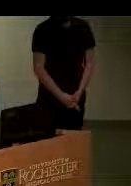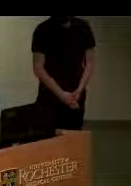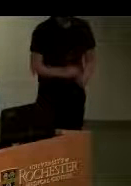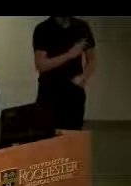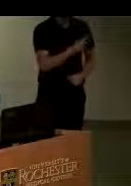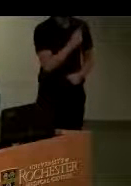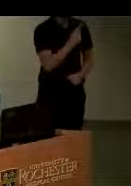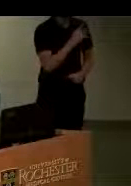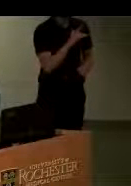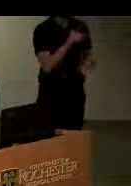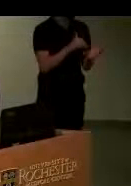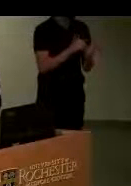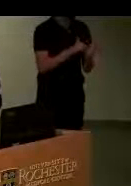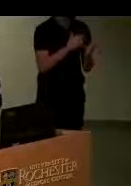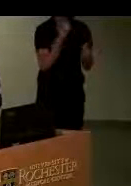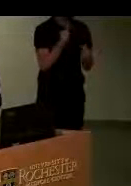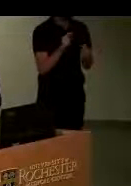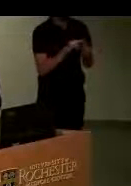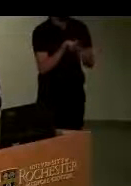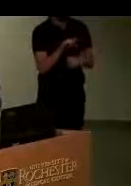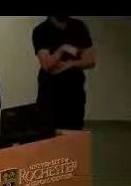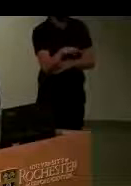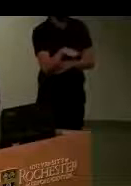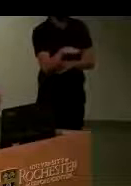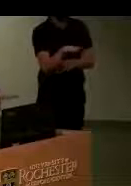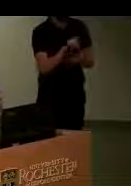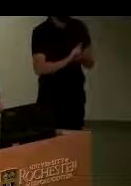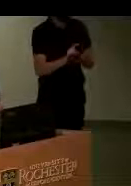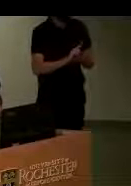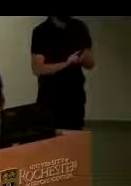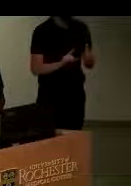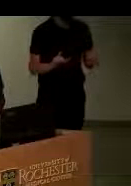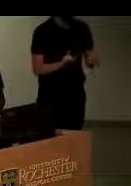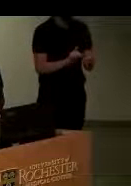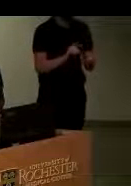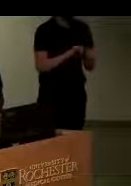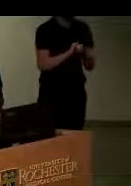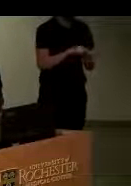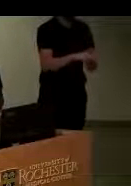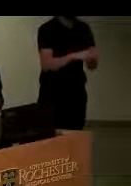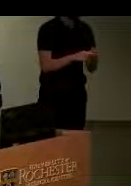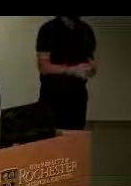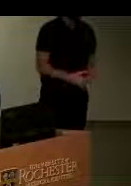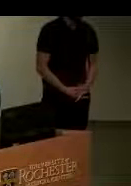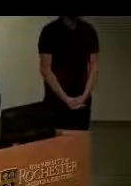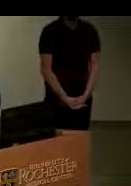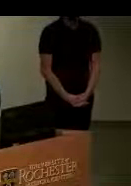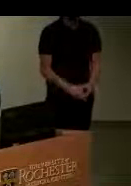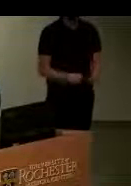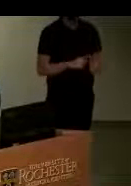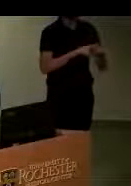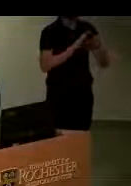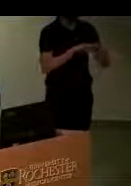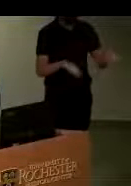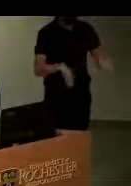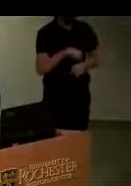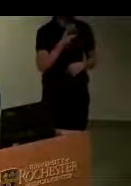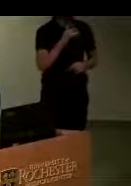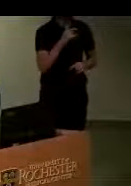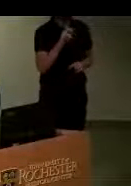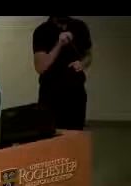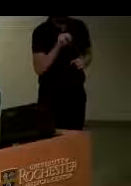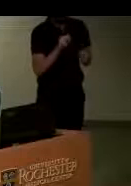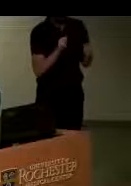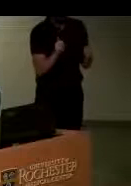to see in that clinical afternoon every week are linked to those specialties. Then we do pediatrics and OBGYN